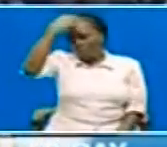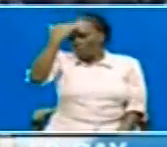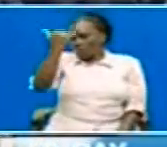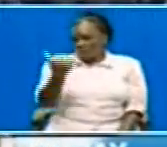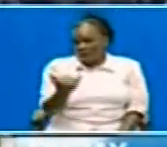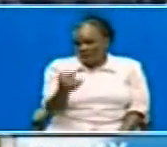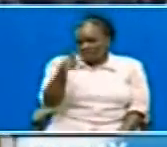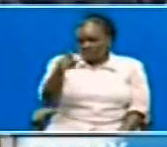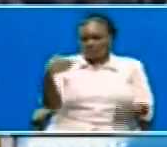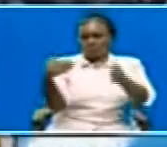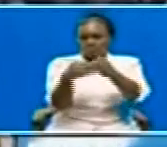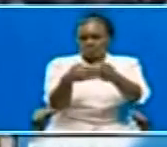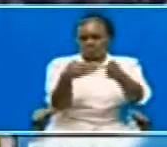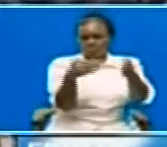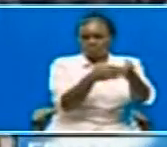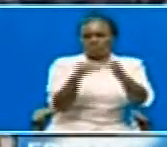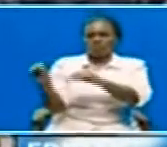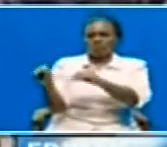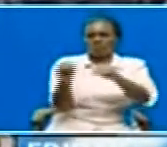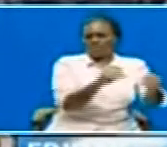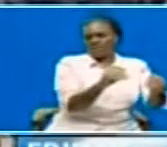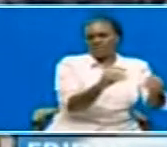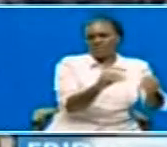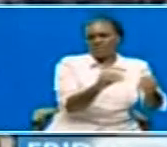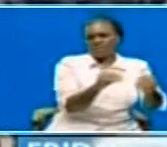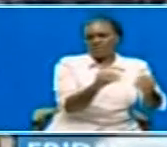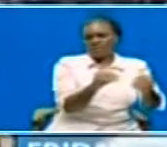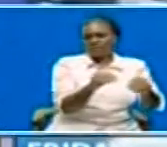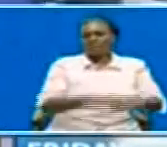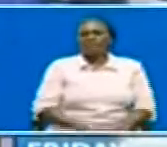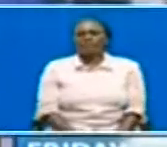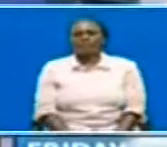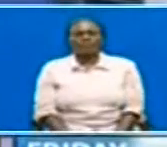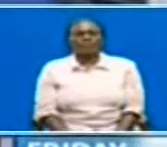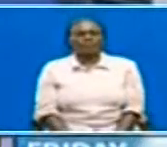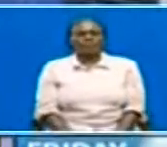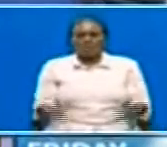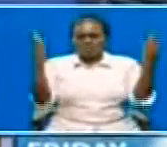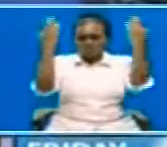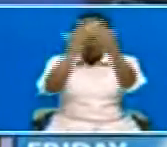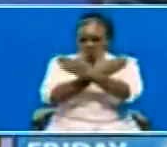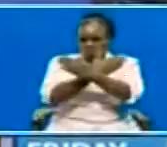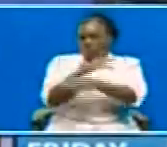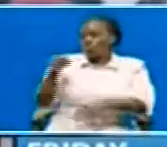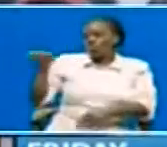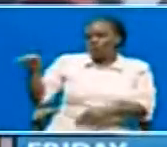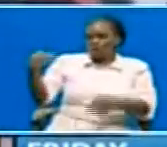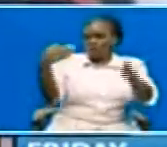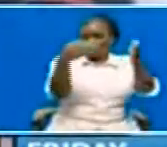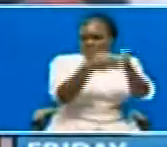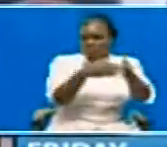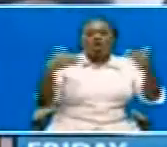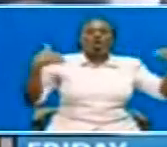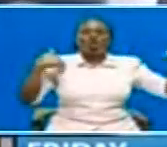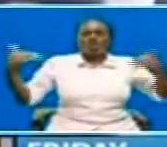they are restricting our citizens from earning their livelihoods. The dusk to dawn curfew in Lamu is raising